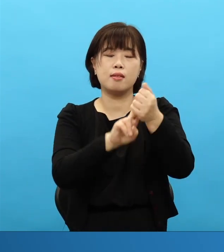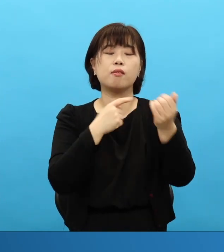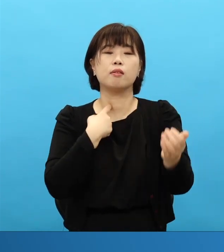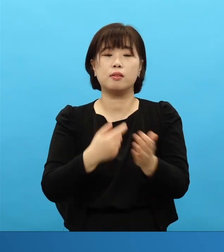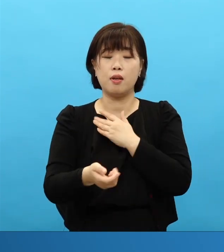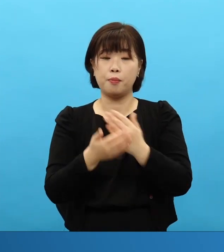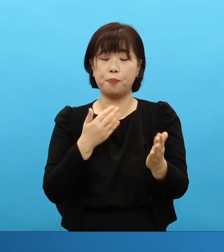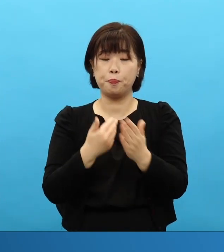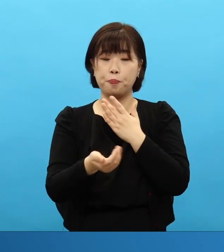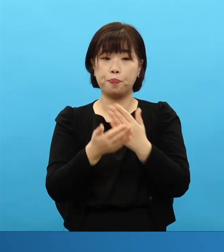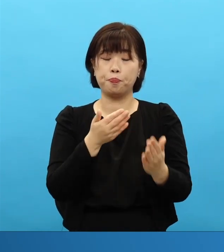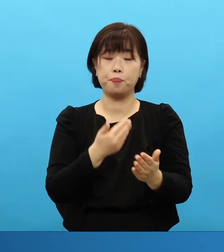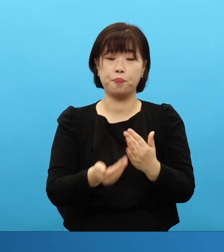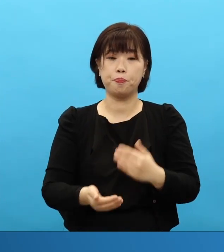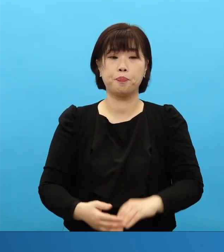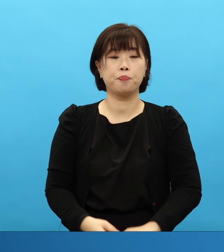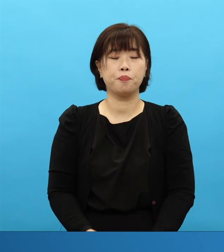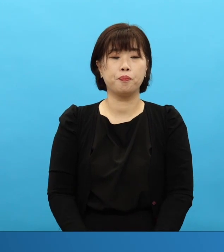time.